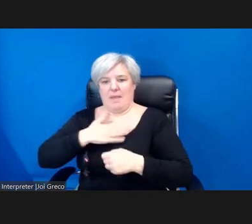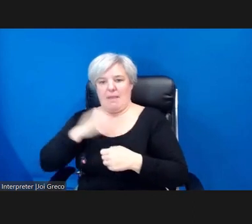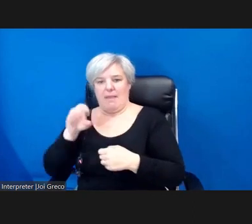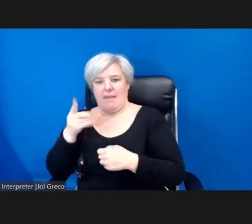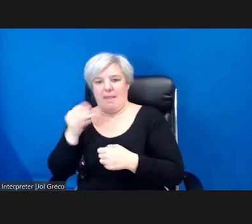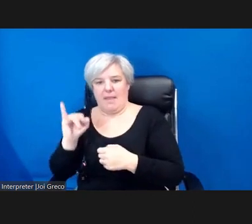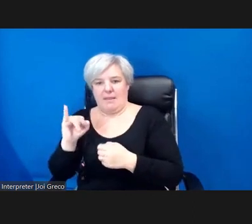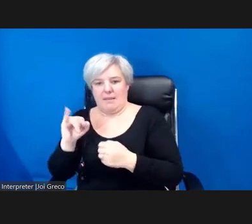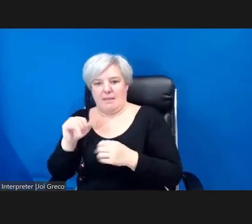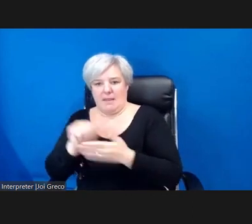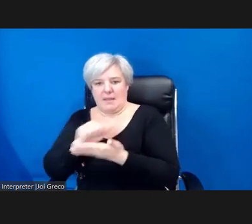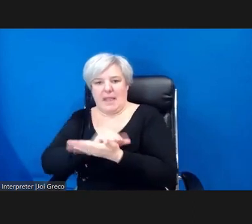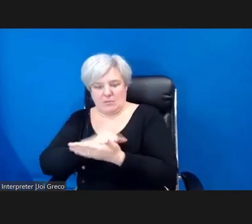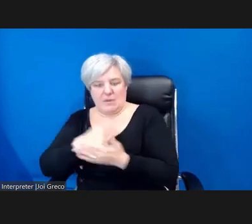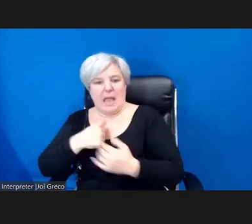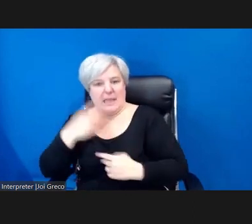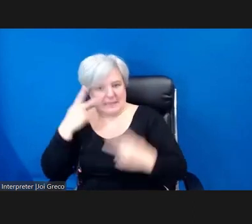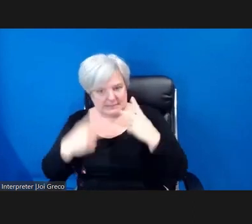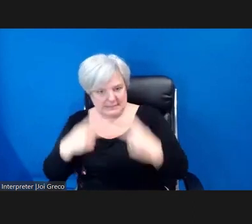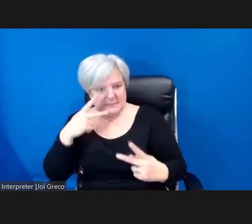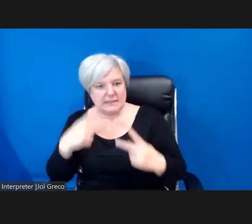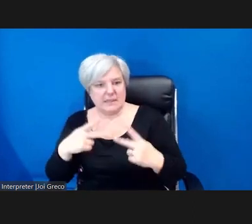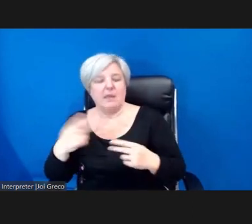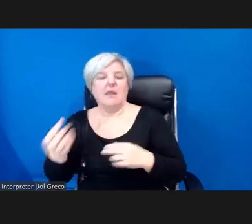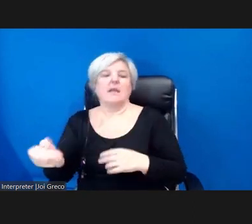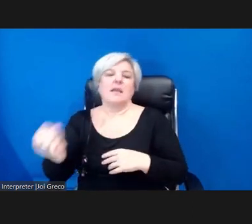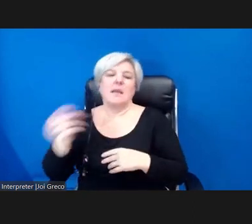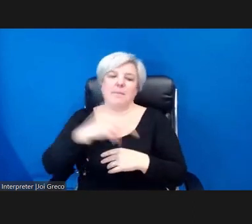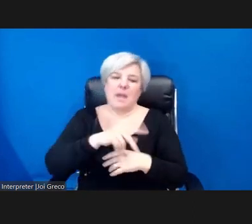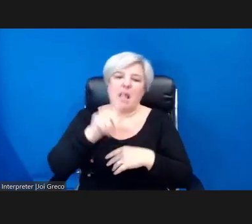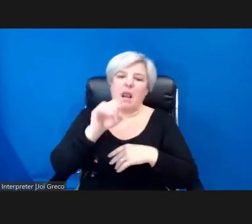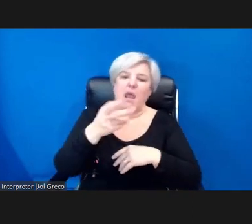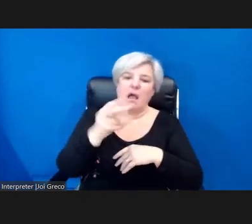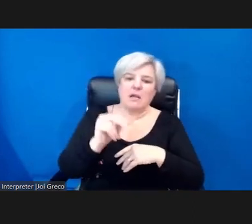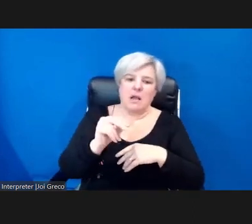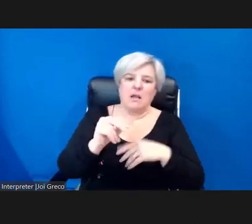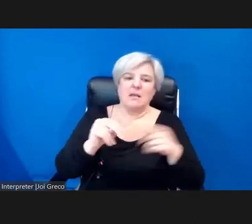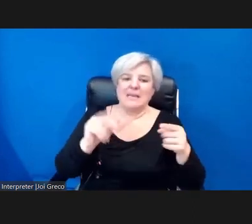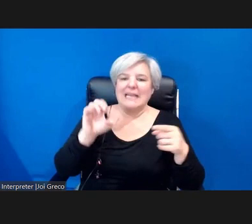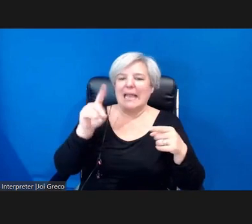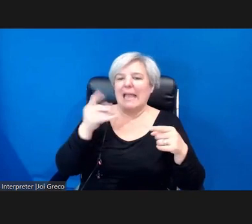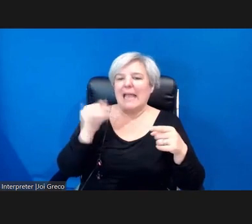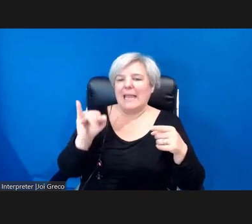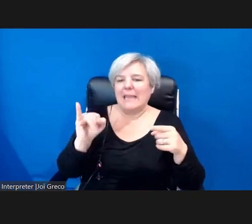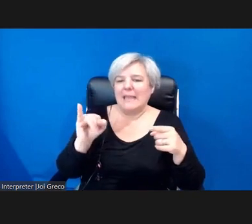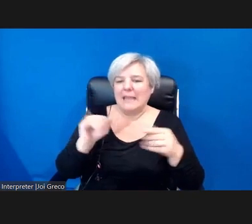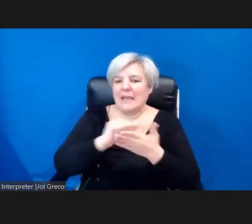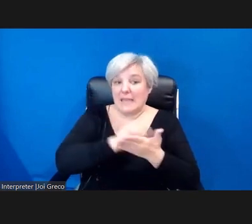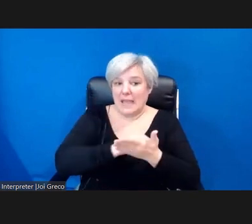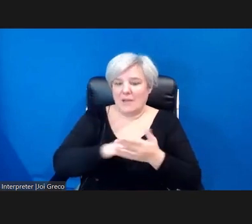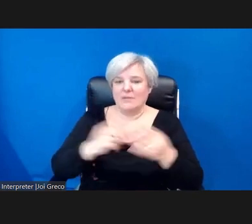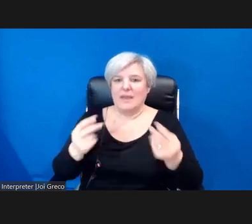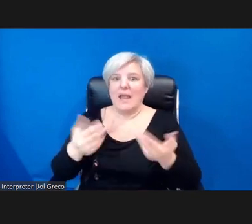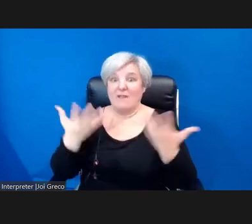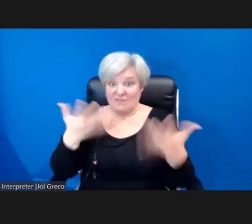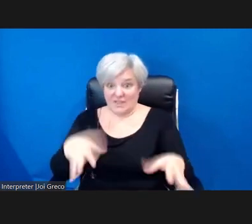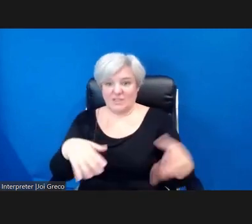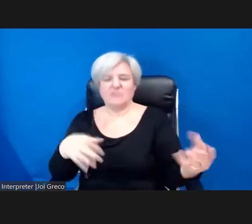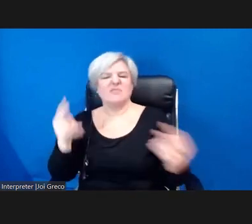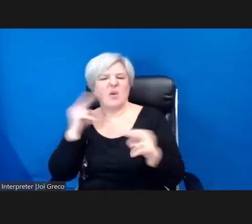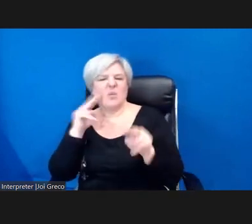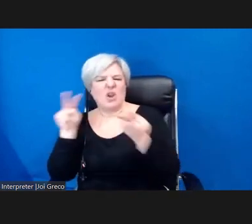account. I'm going to now log back in as an EHDI account so you can see what that looks like.